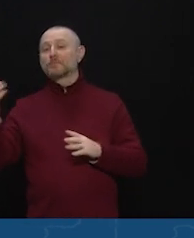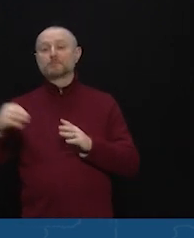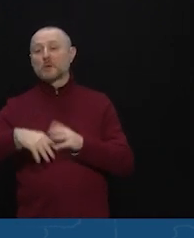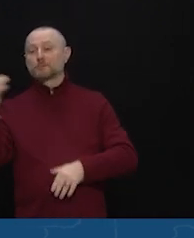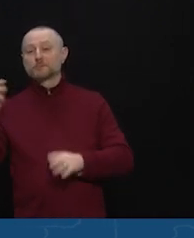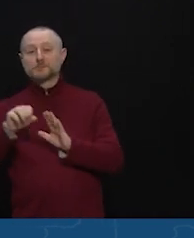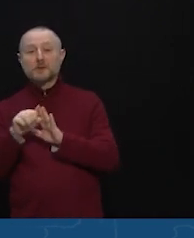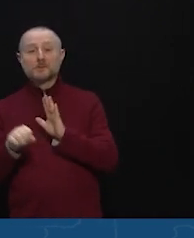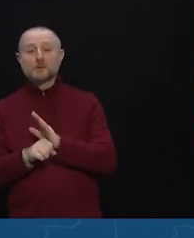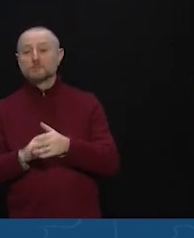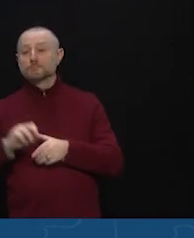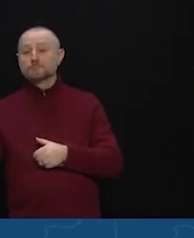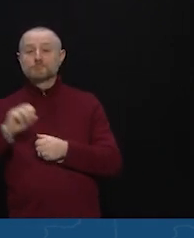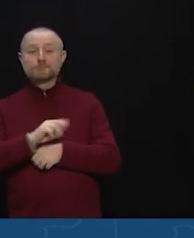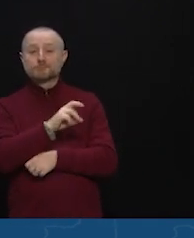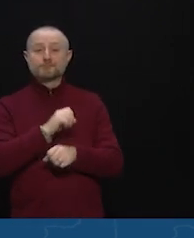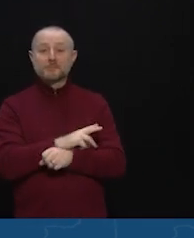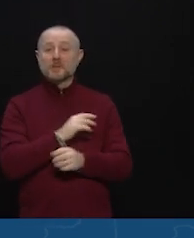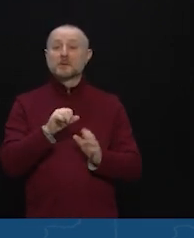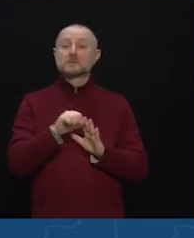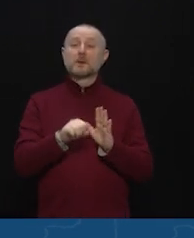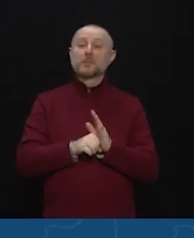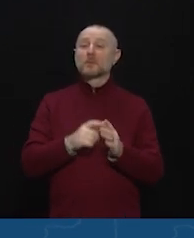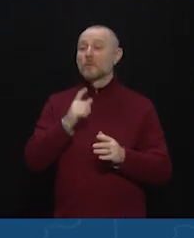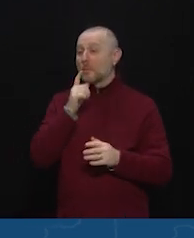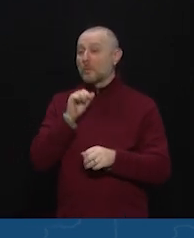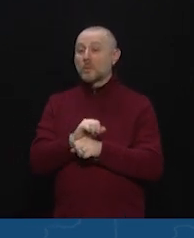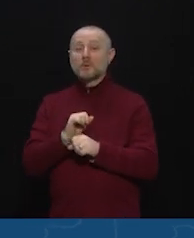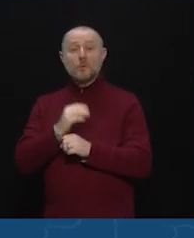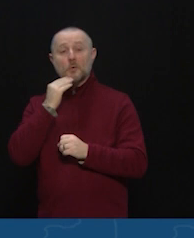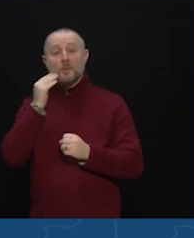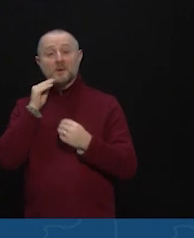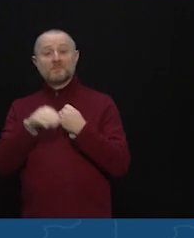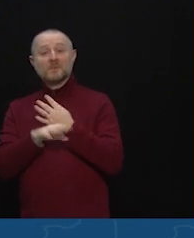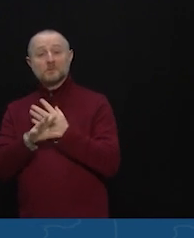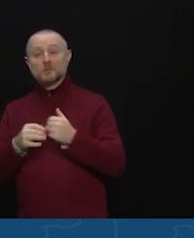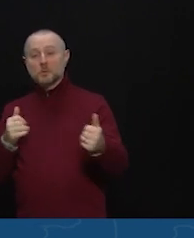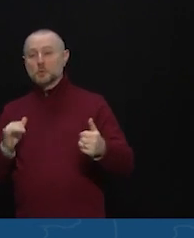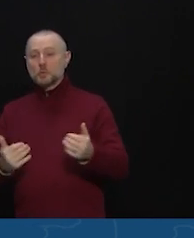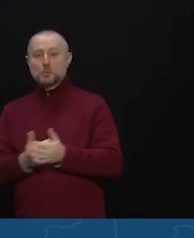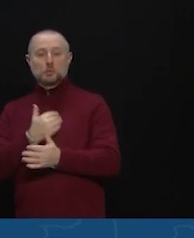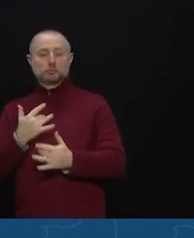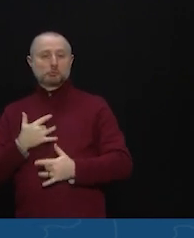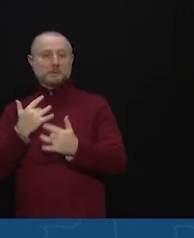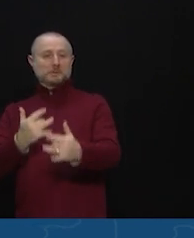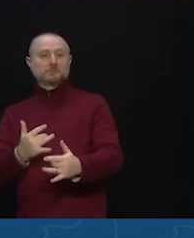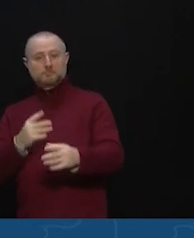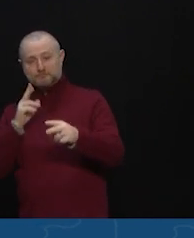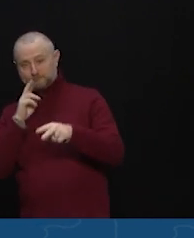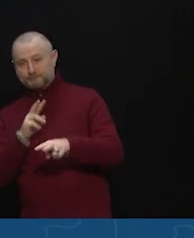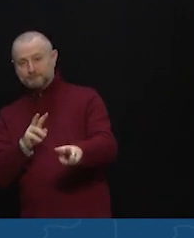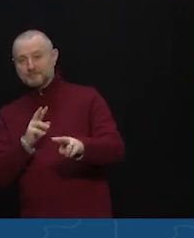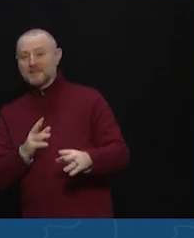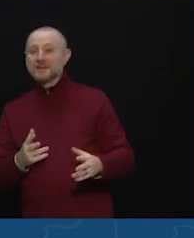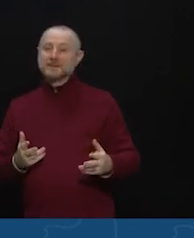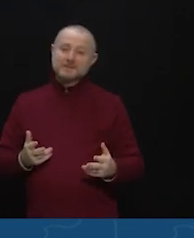then we have telework, which is a new trend that was accelerated as a result of